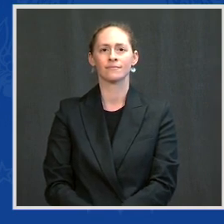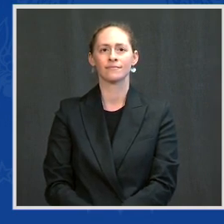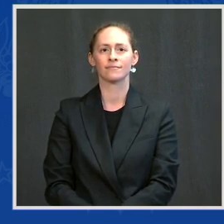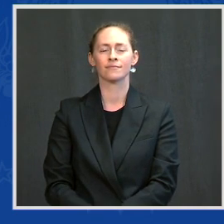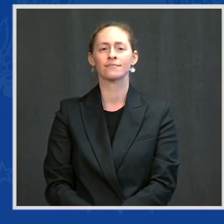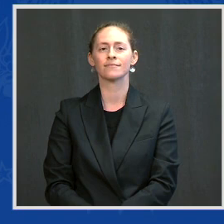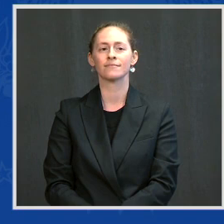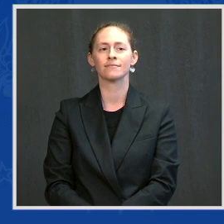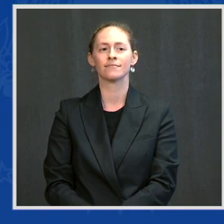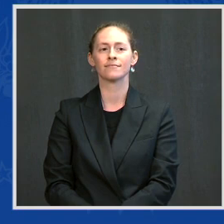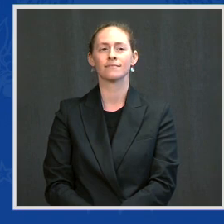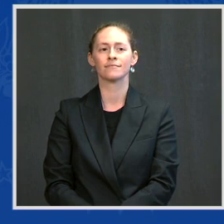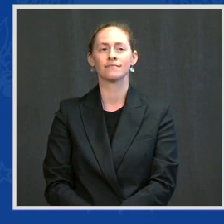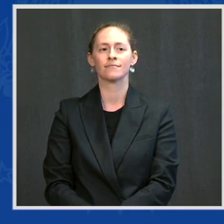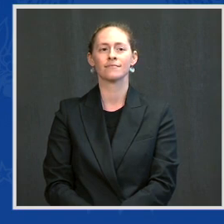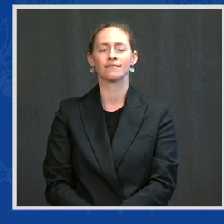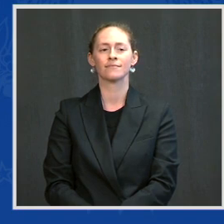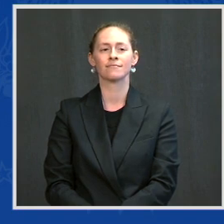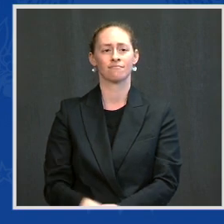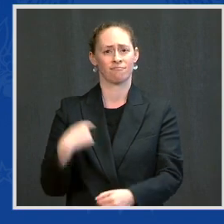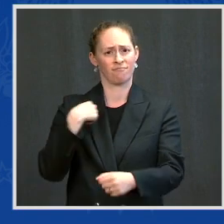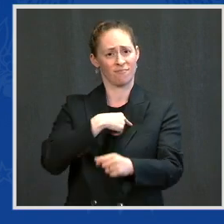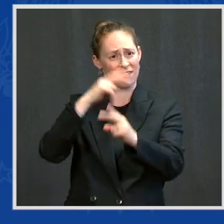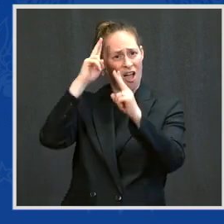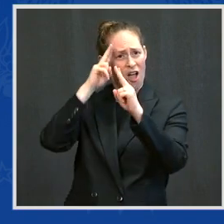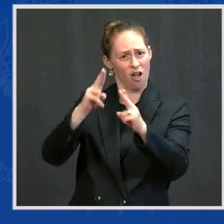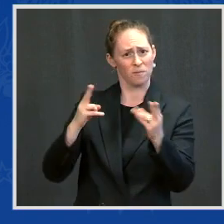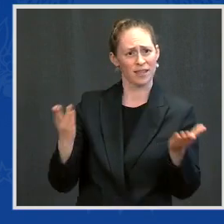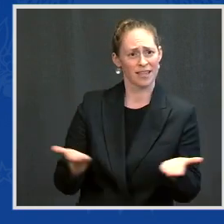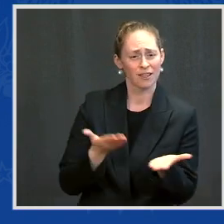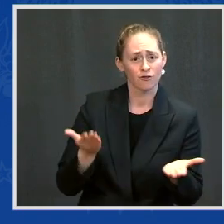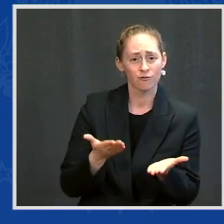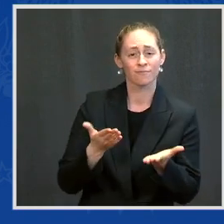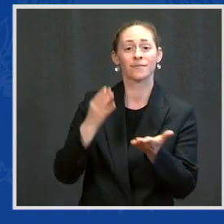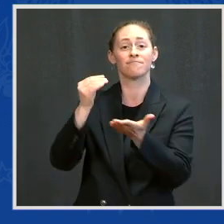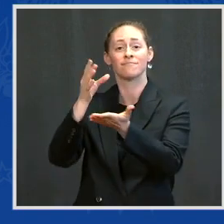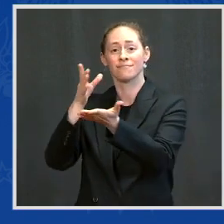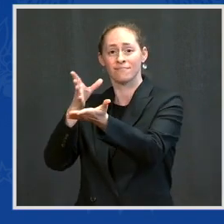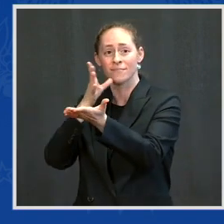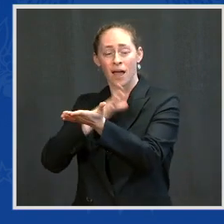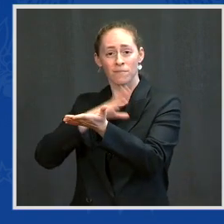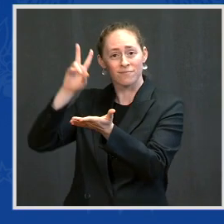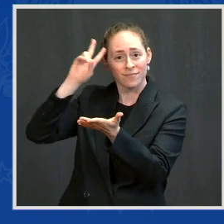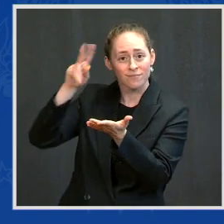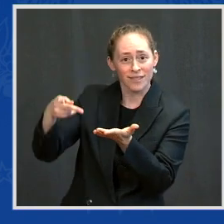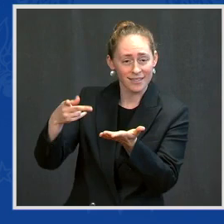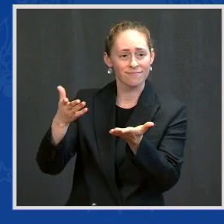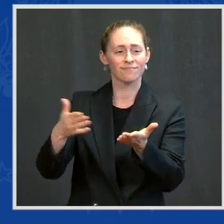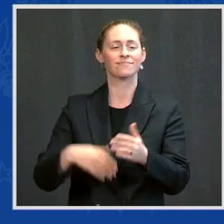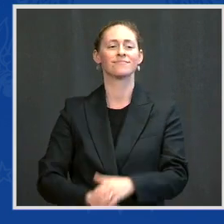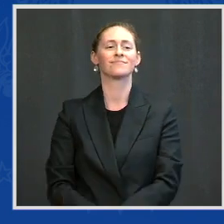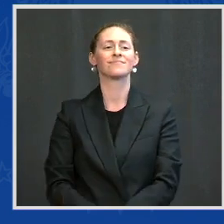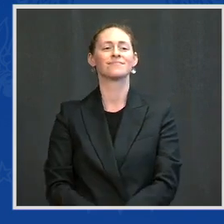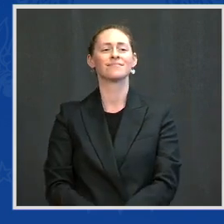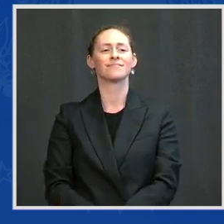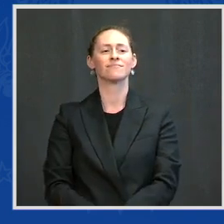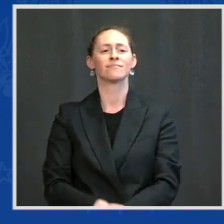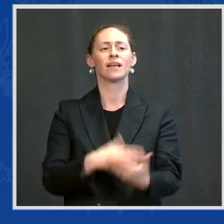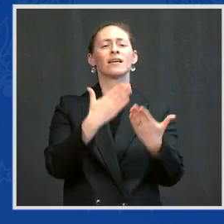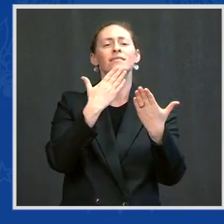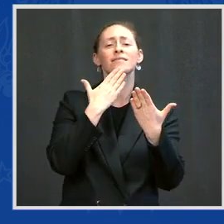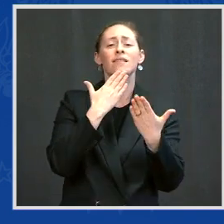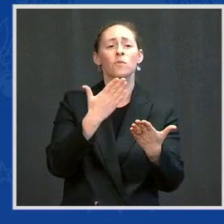Honorable President Biden, Madam Vice President, I extend my deepest gratitude to you for your special hospitality and